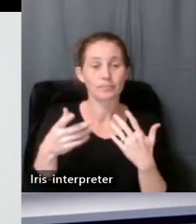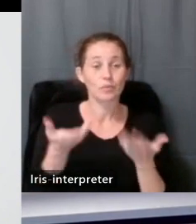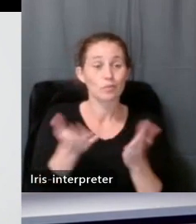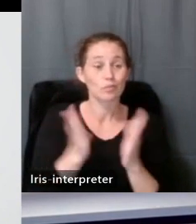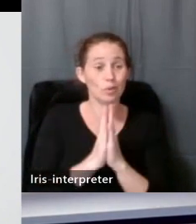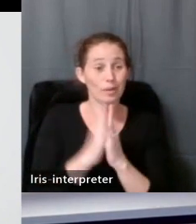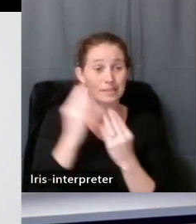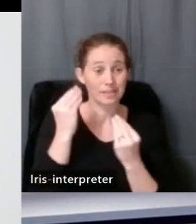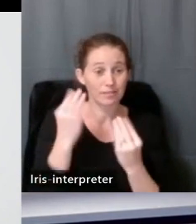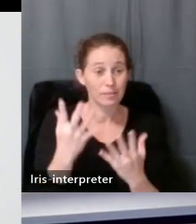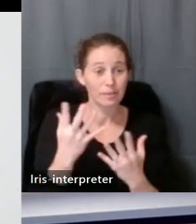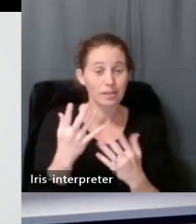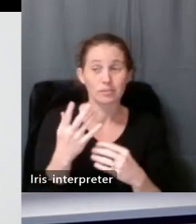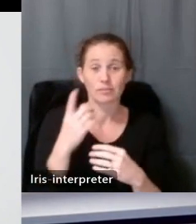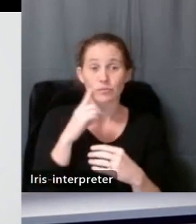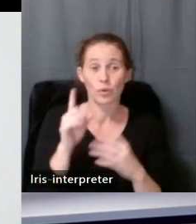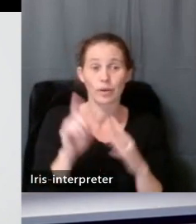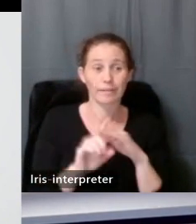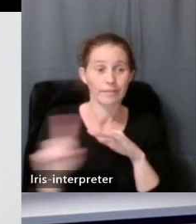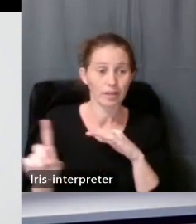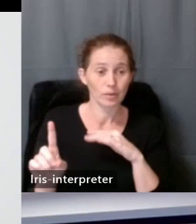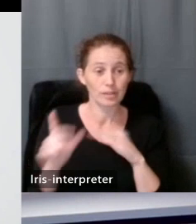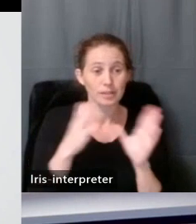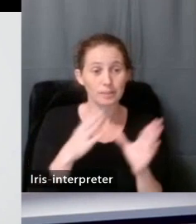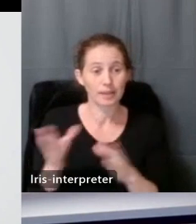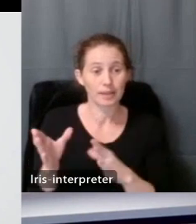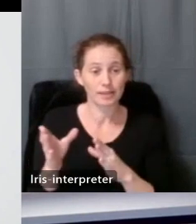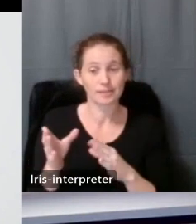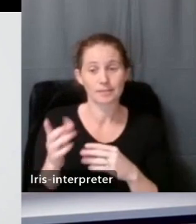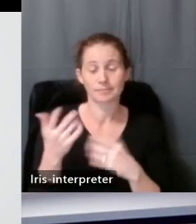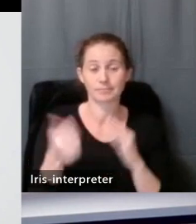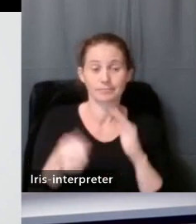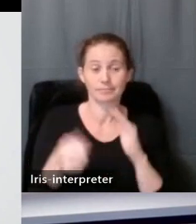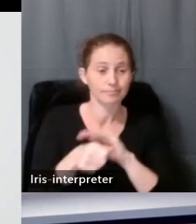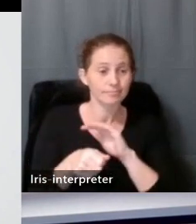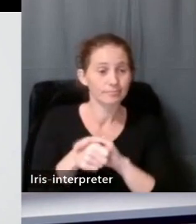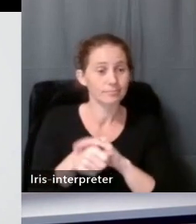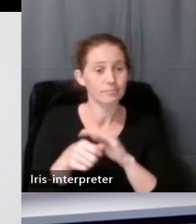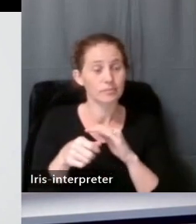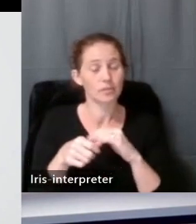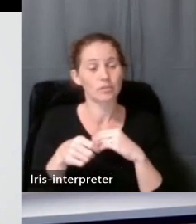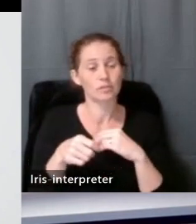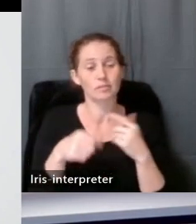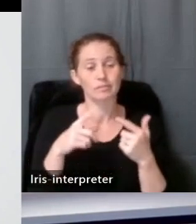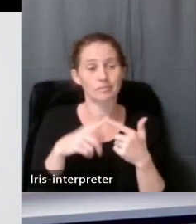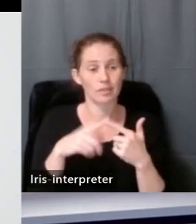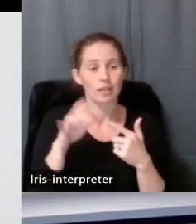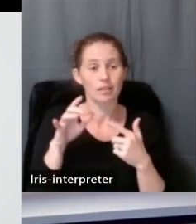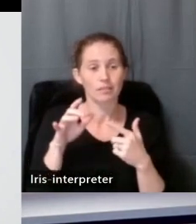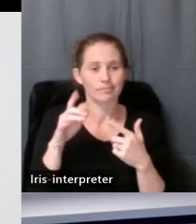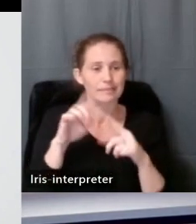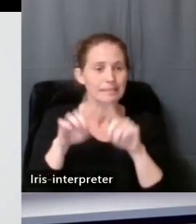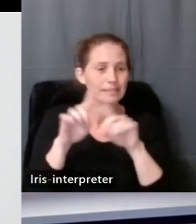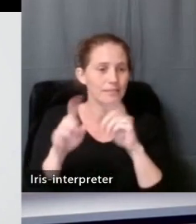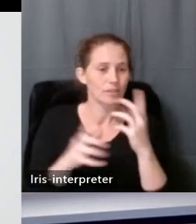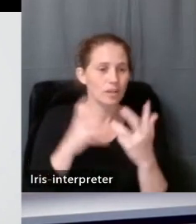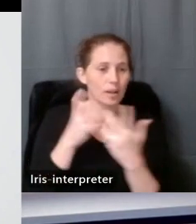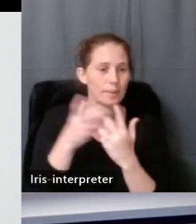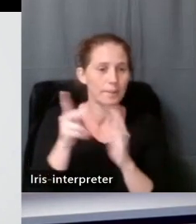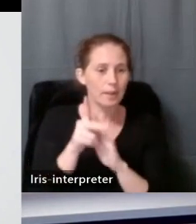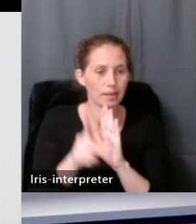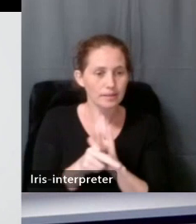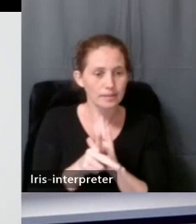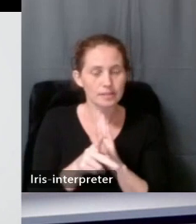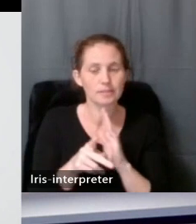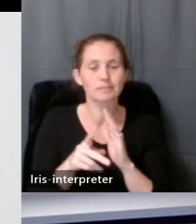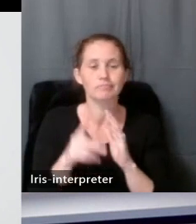Requesting information on evacuation plans, shelter facilities, reasonable accommodation